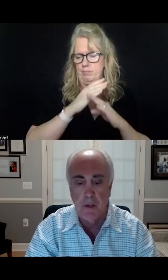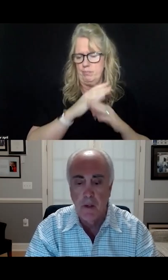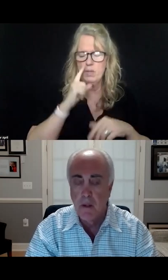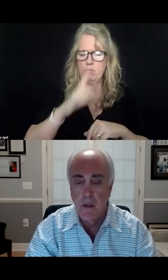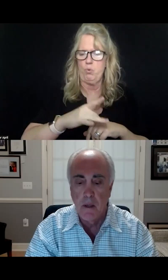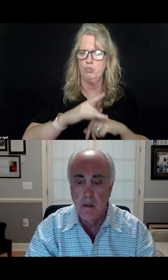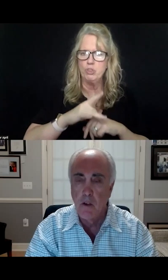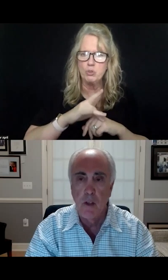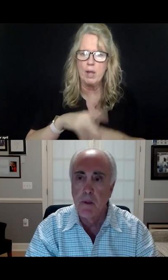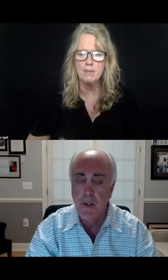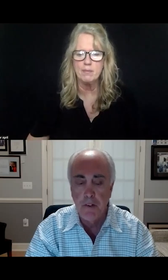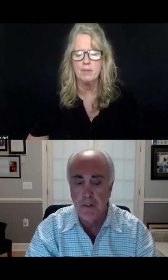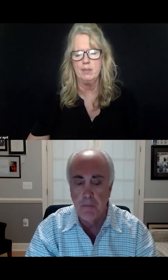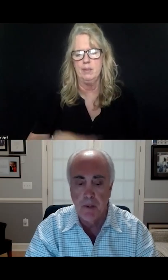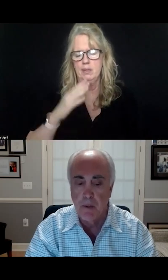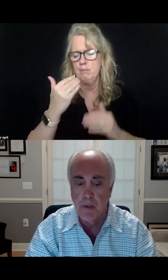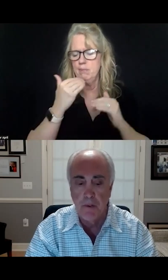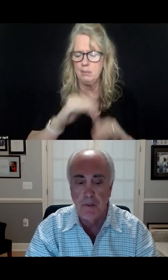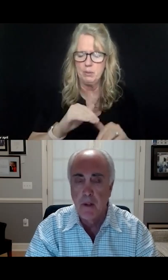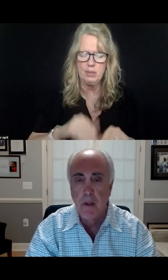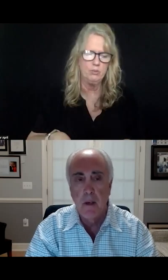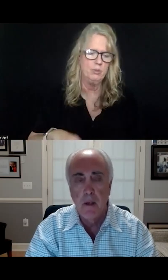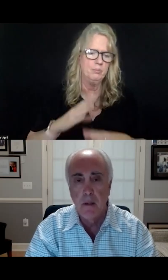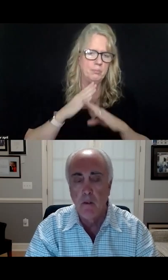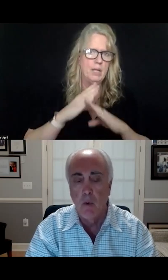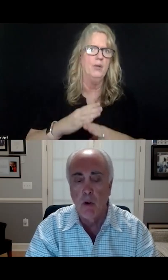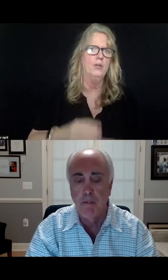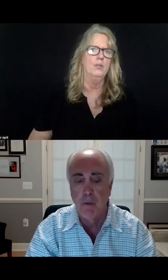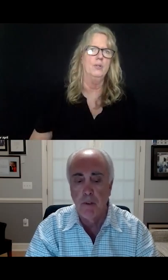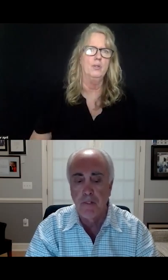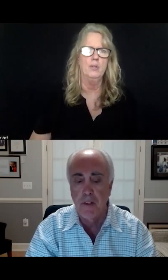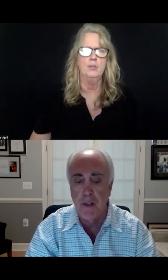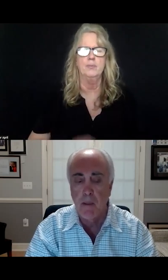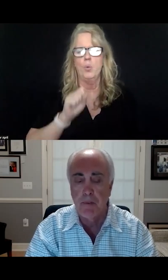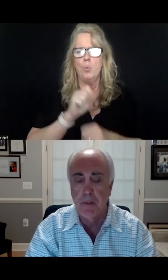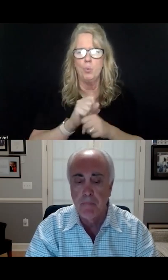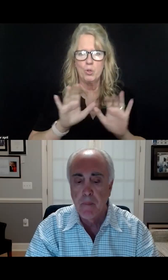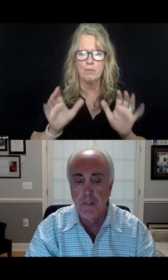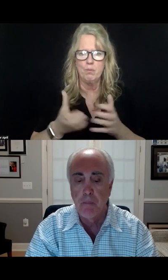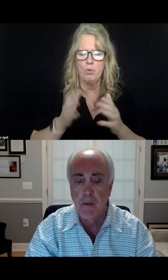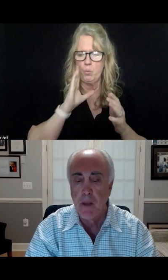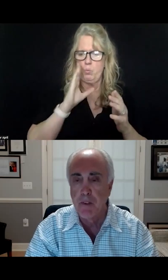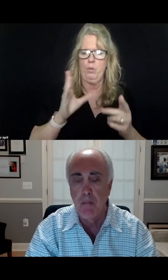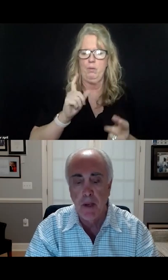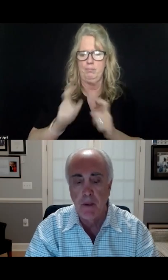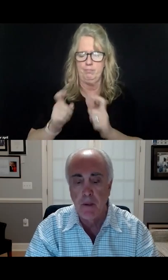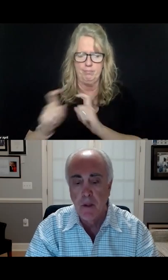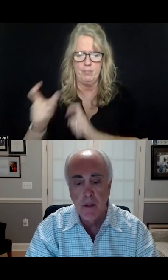geographic, limitations or barriers. A workforce that adapts is better able to